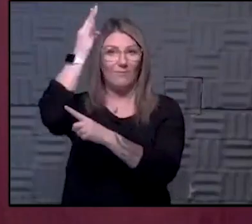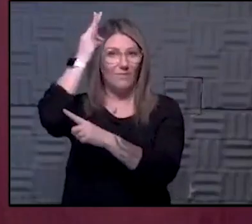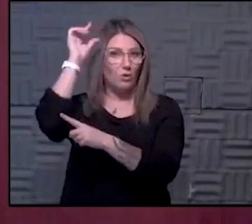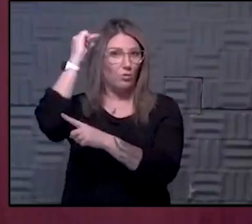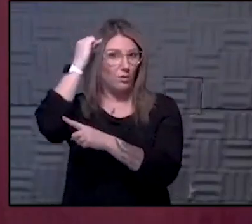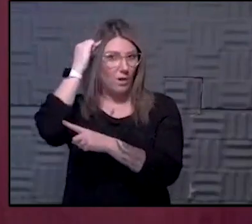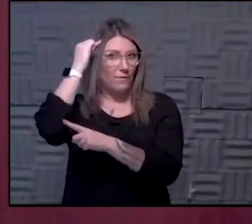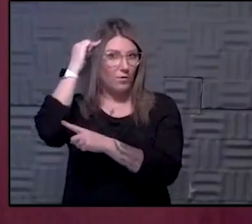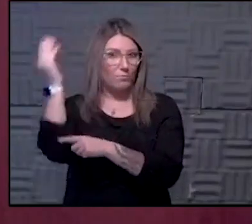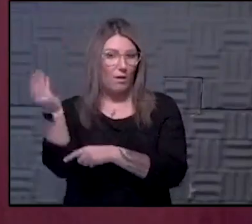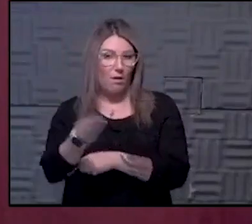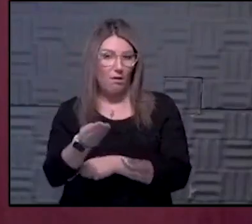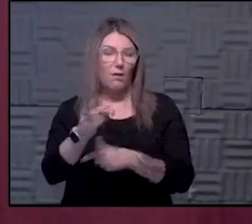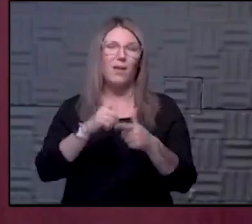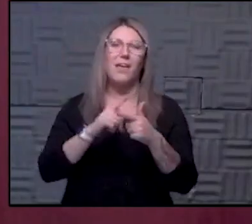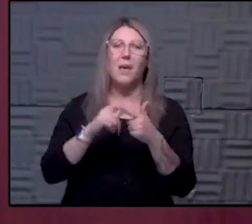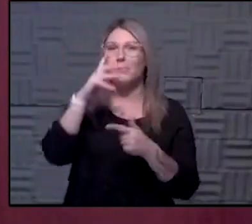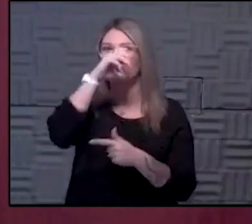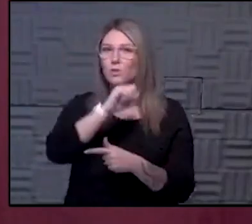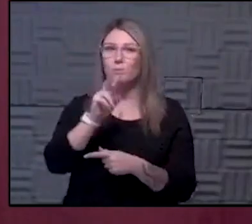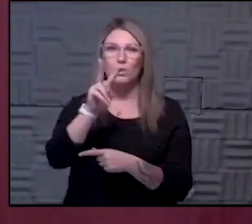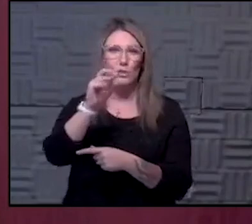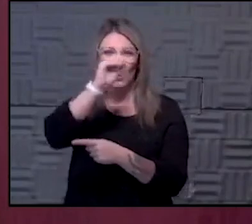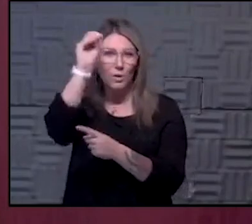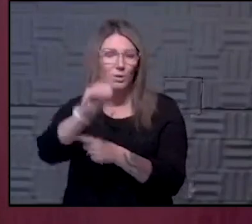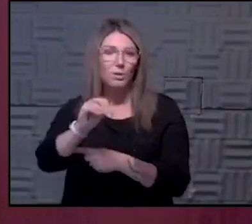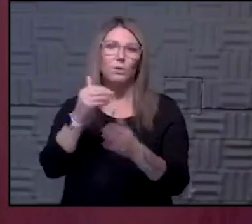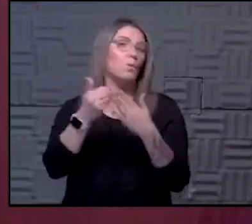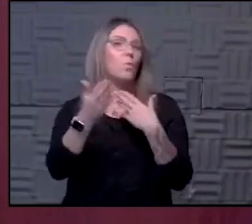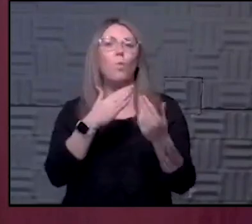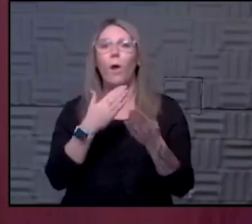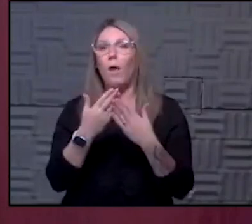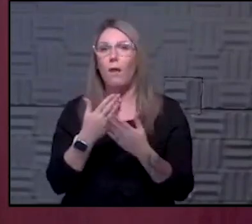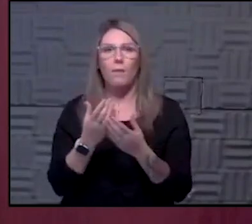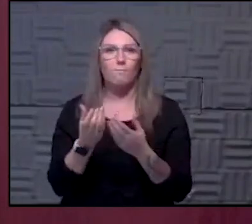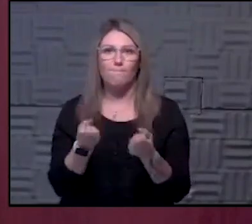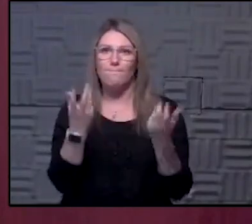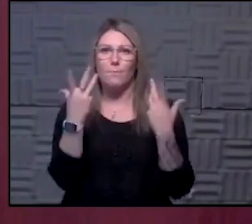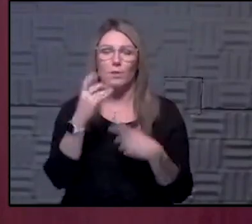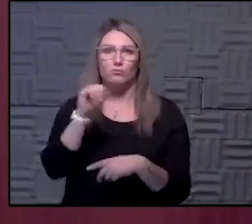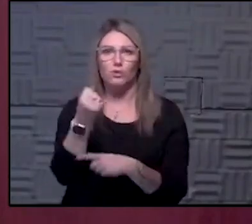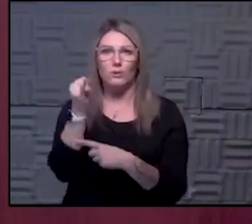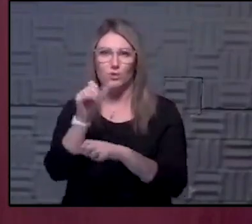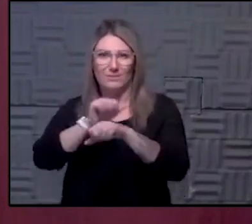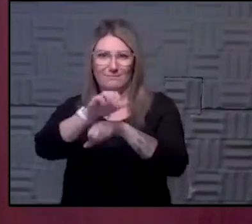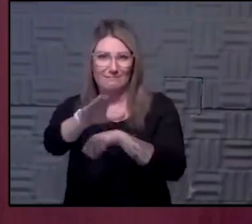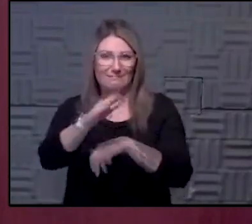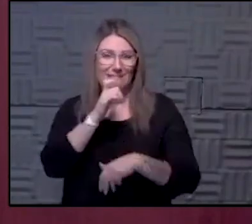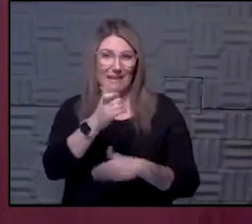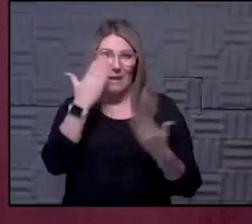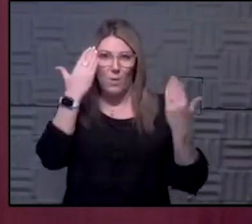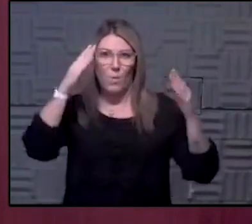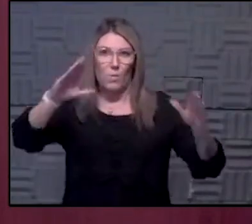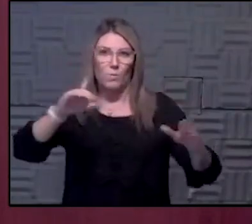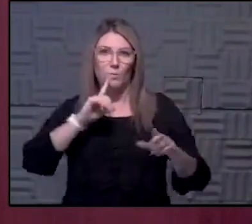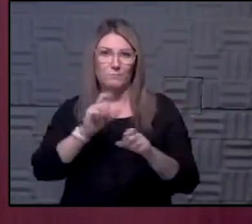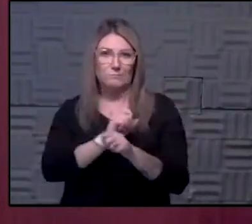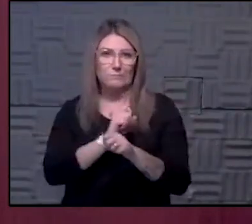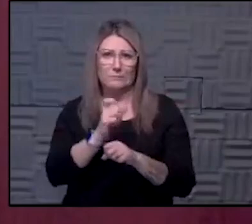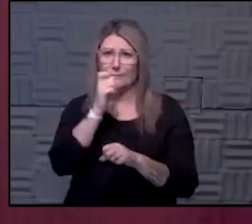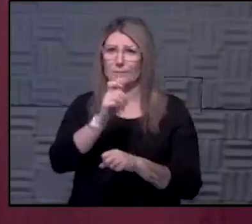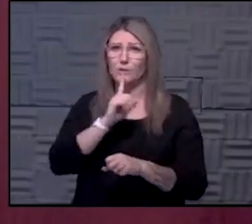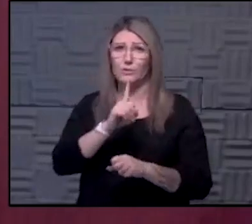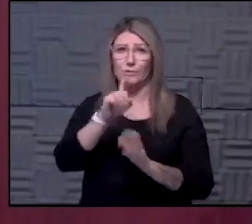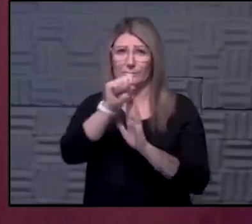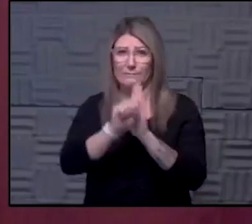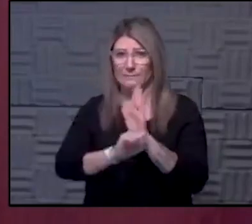am assuming that we will get 2% of whatever amount of J&J is getting shipped. I don't really know that for sure. I'm not sure the state knows that for